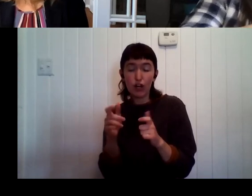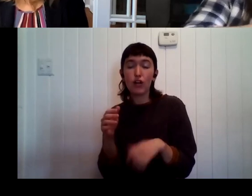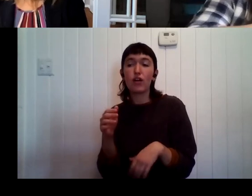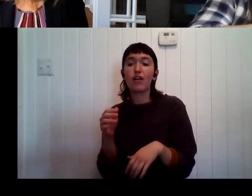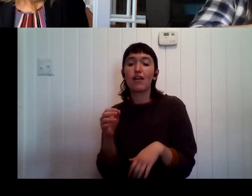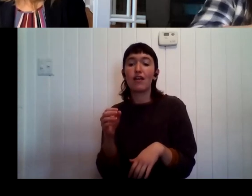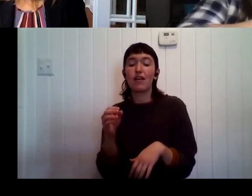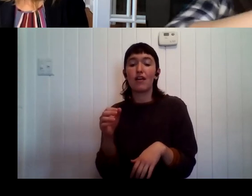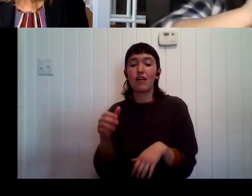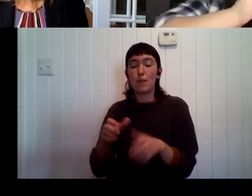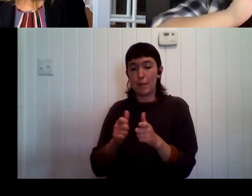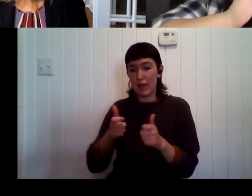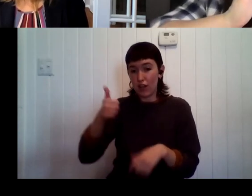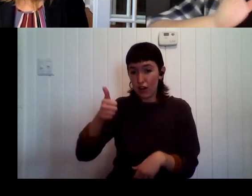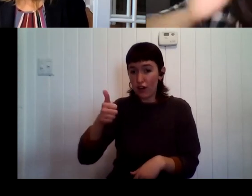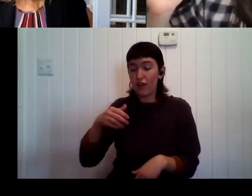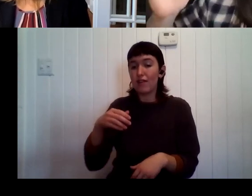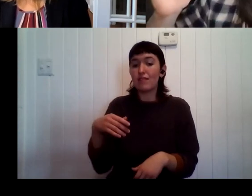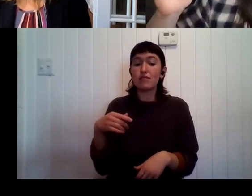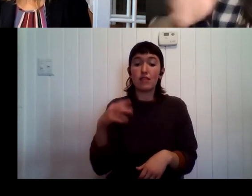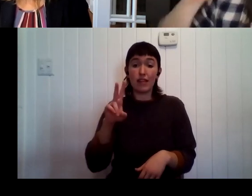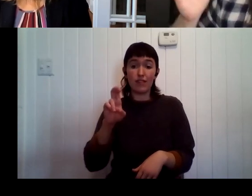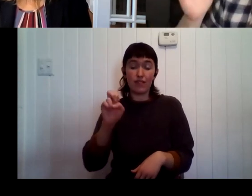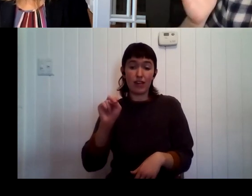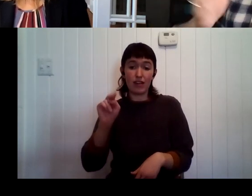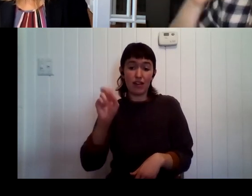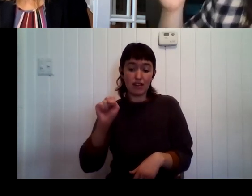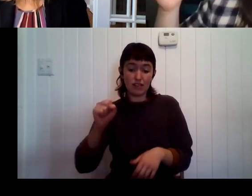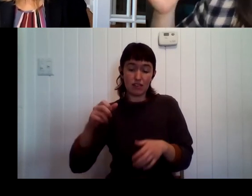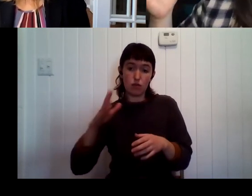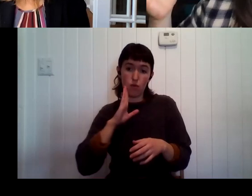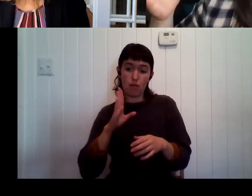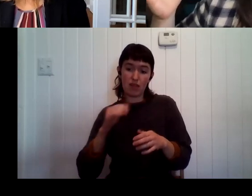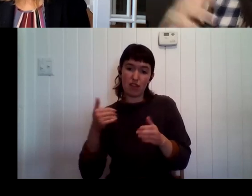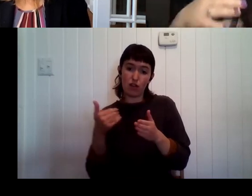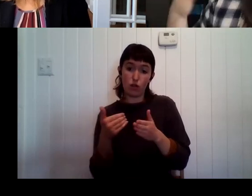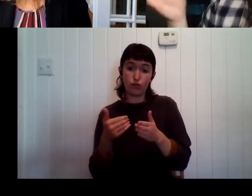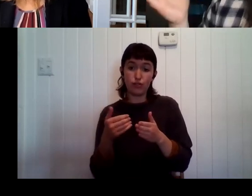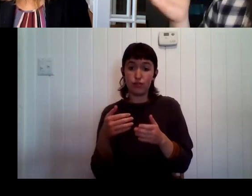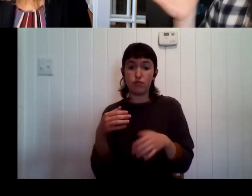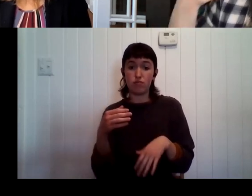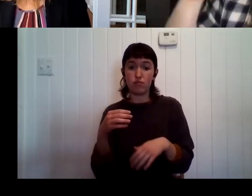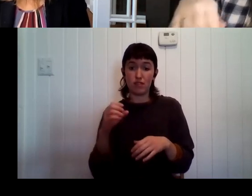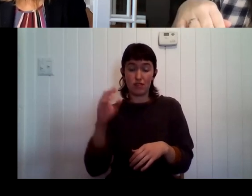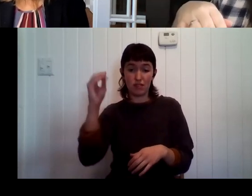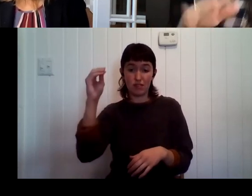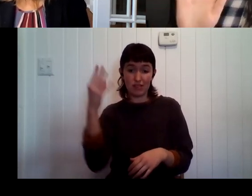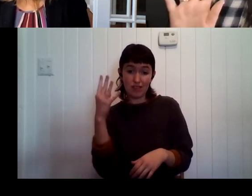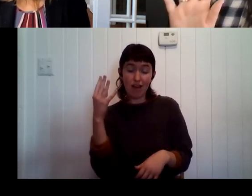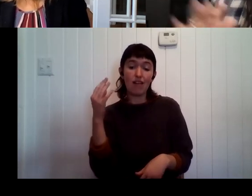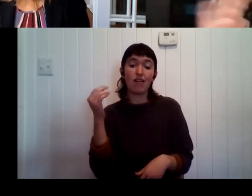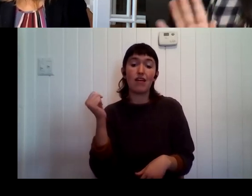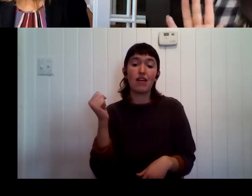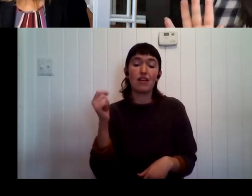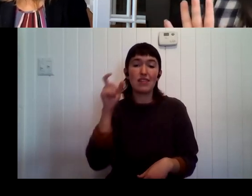sun. And so the sun's going to grow a little bit and get closer to us. So we're going to end up being burnt up, but like, don't